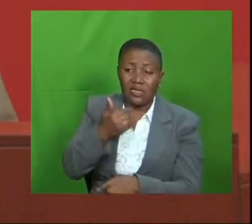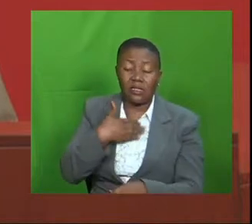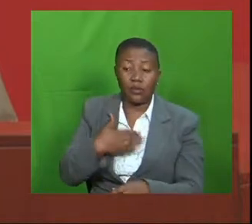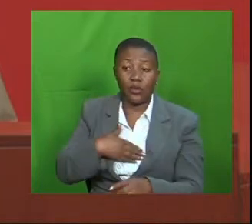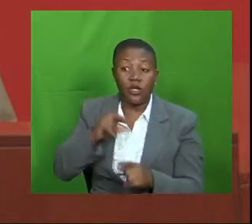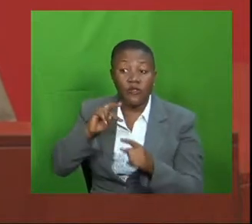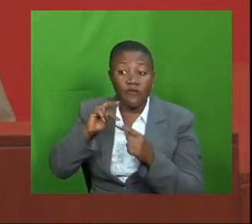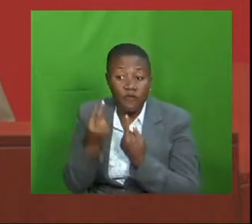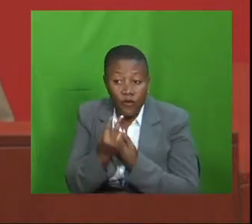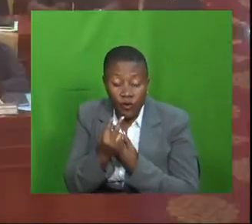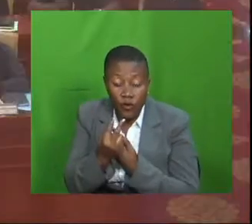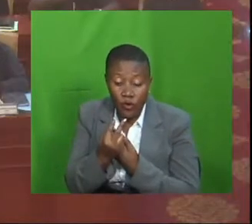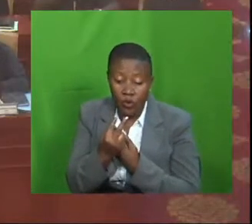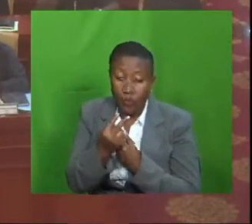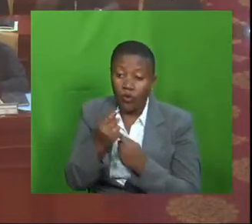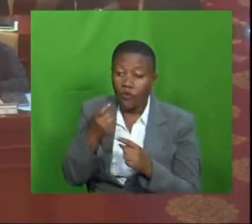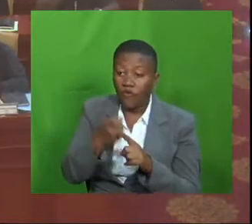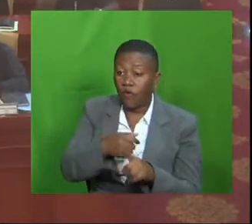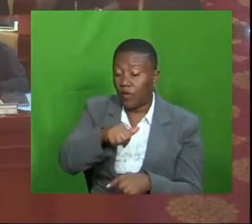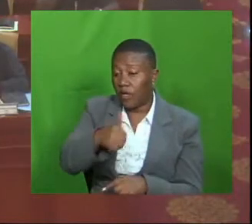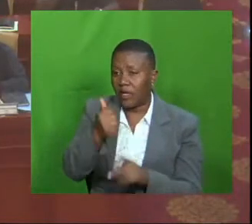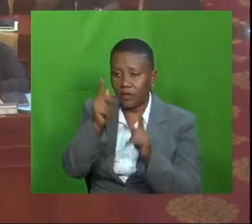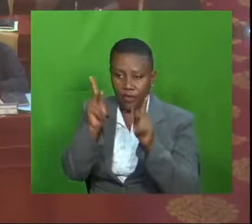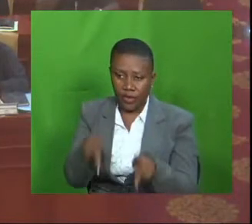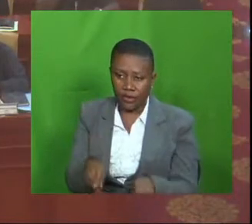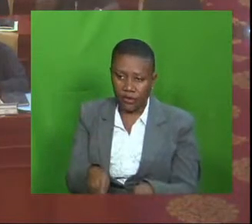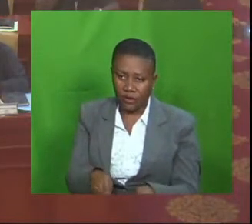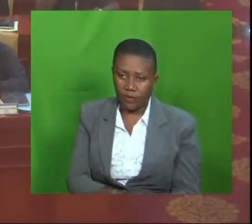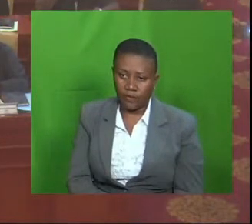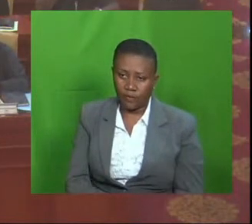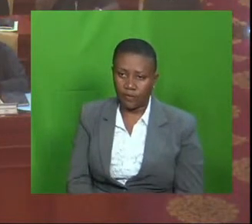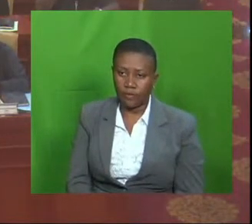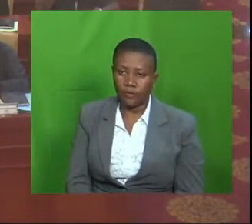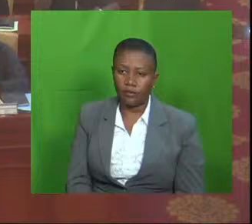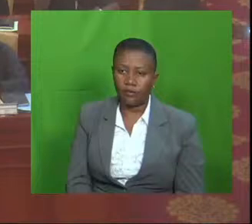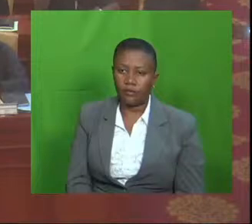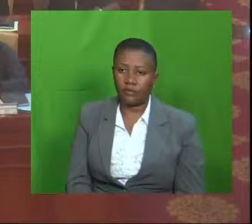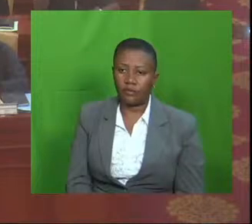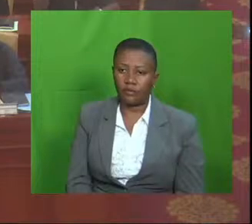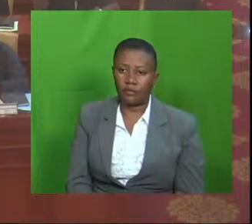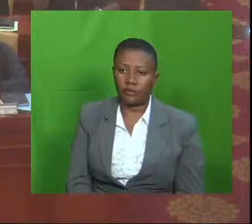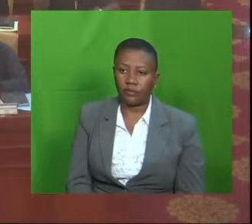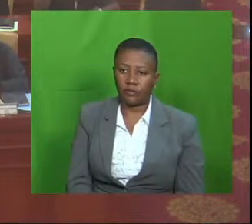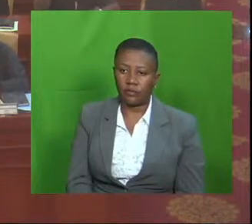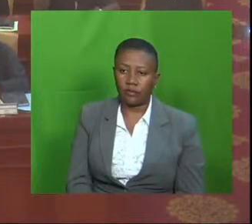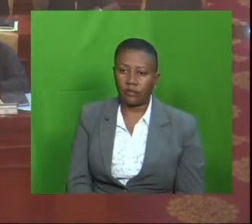of any person or group of people, but the whole House.